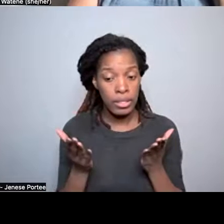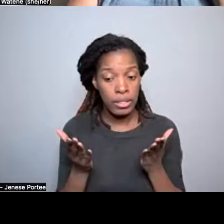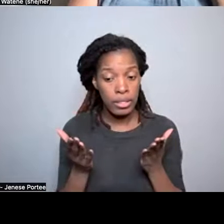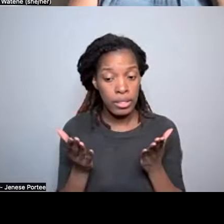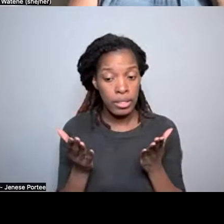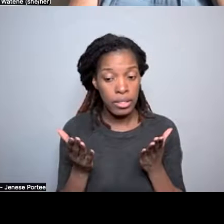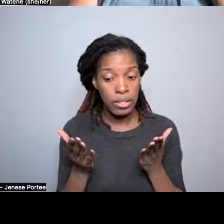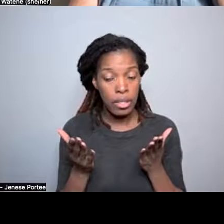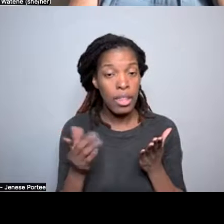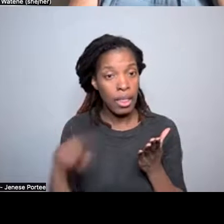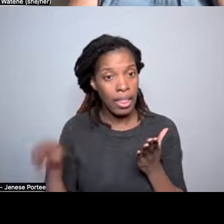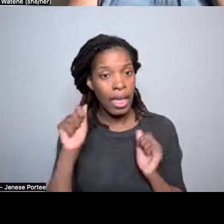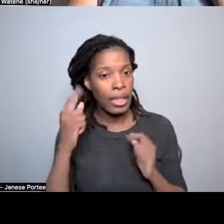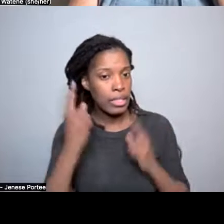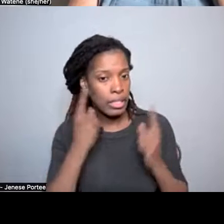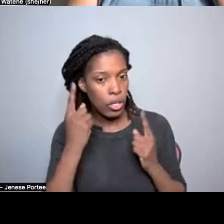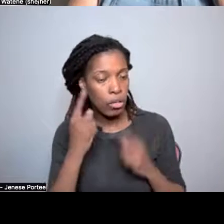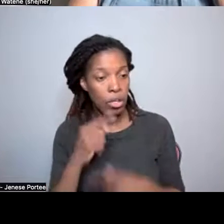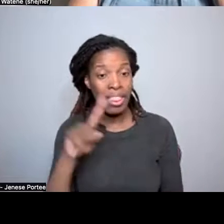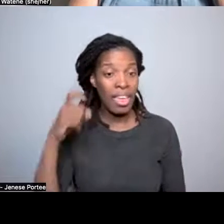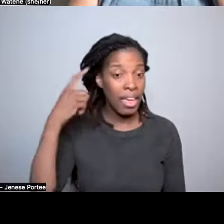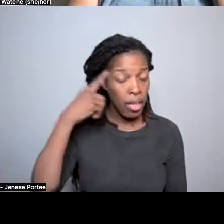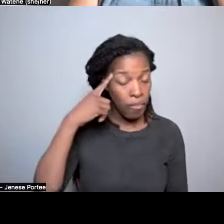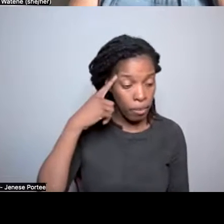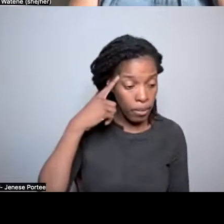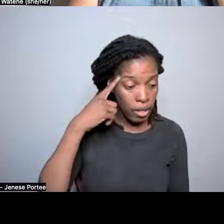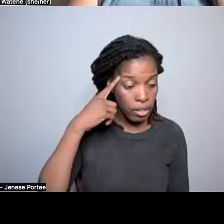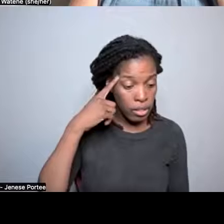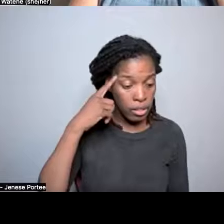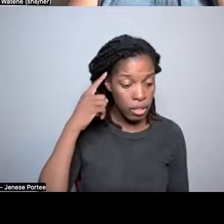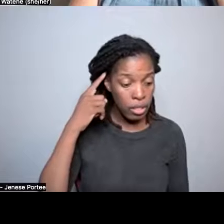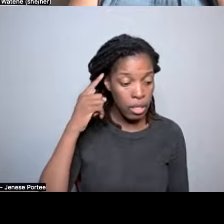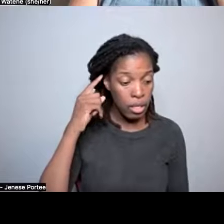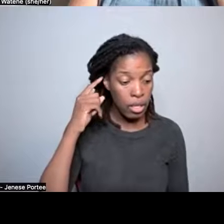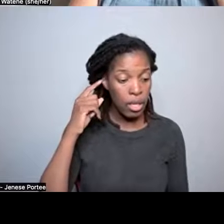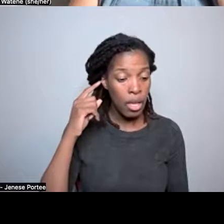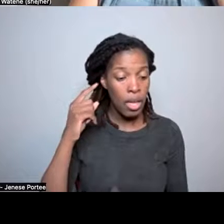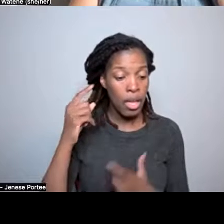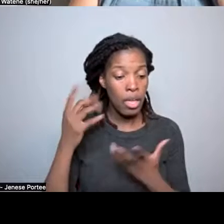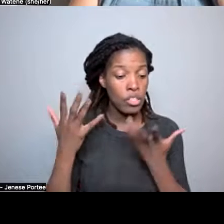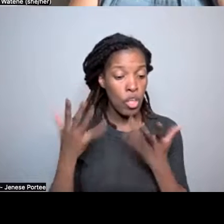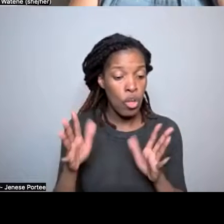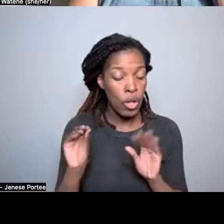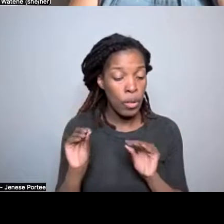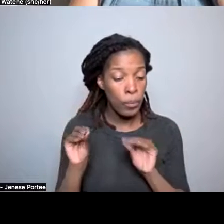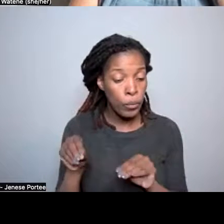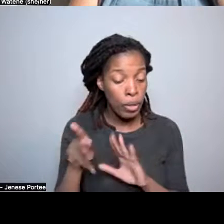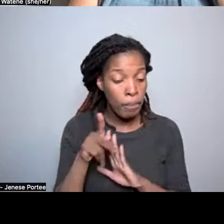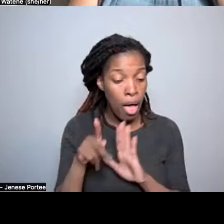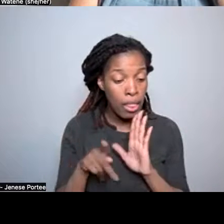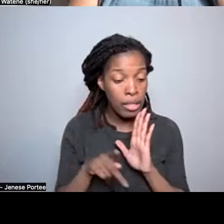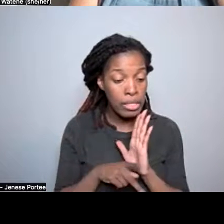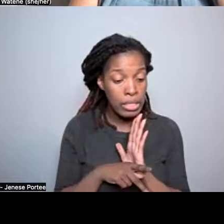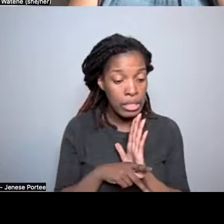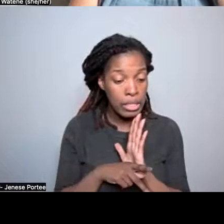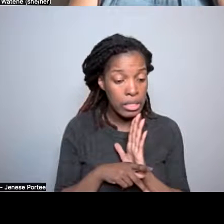concealed. The government and all stakeholders have put all policies